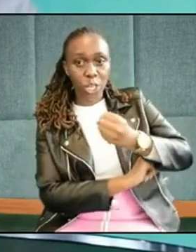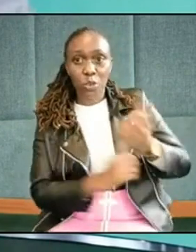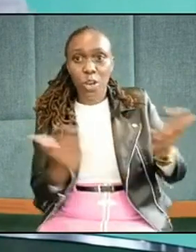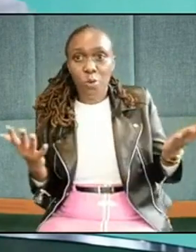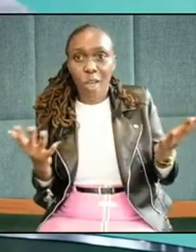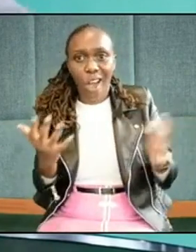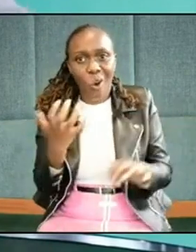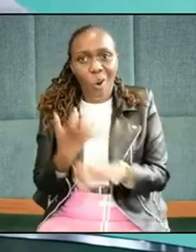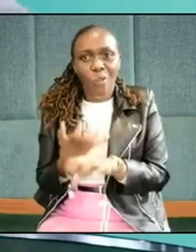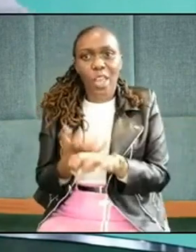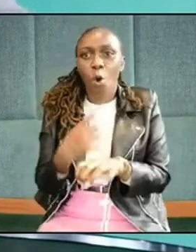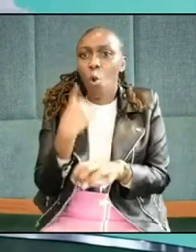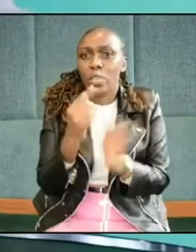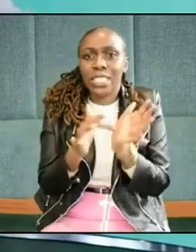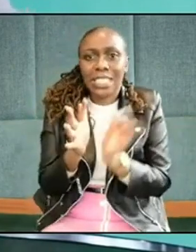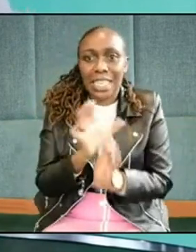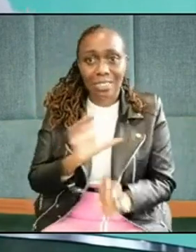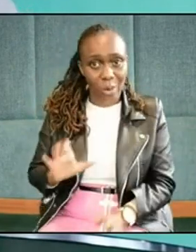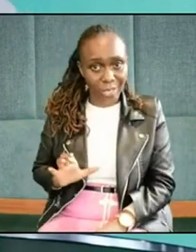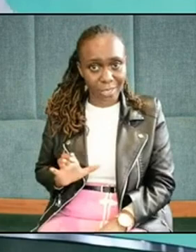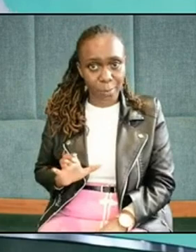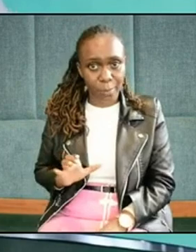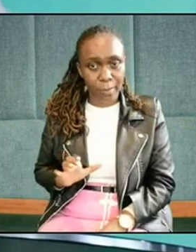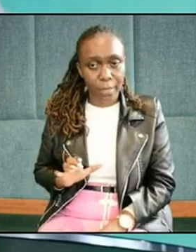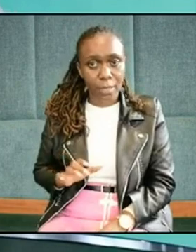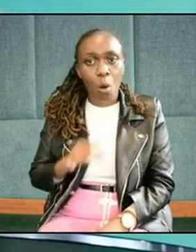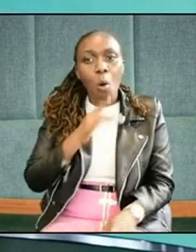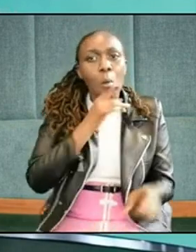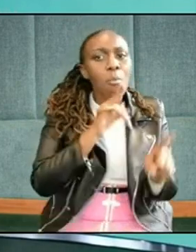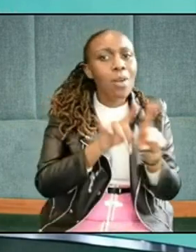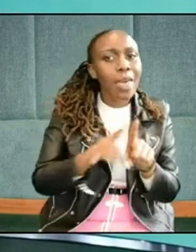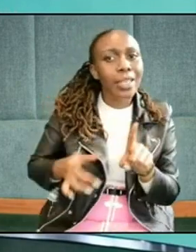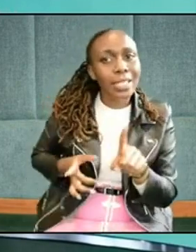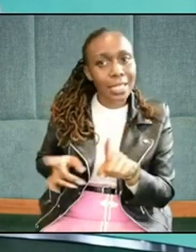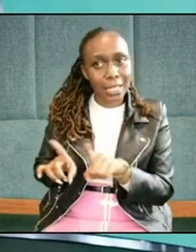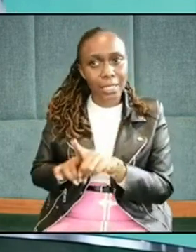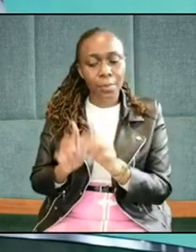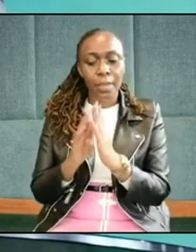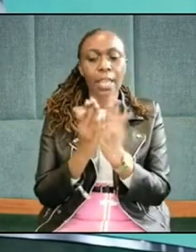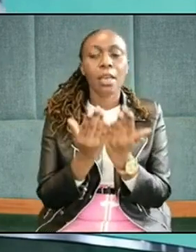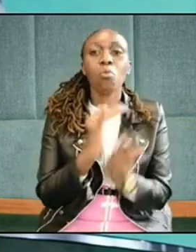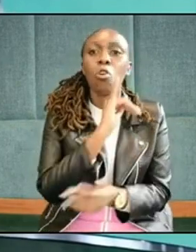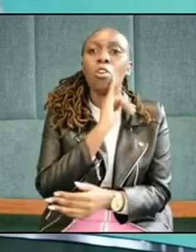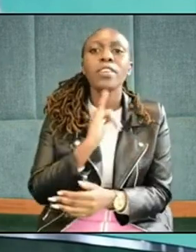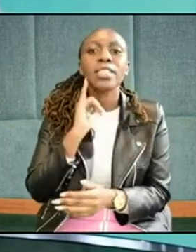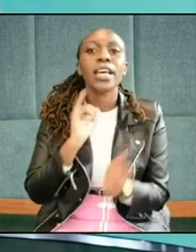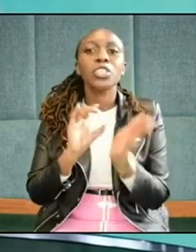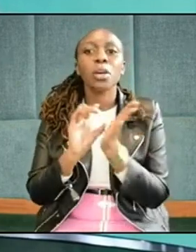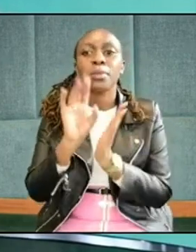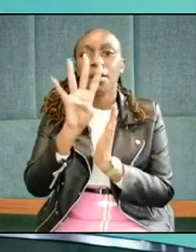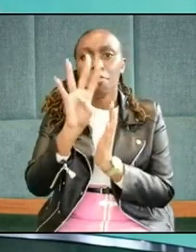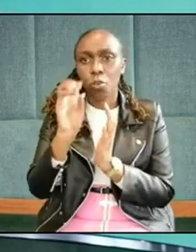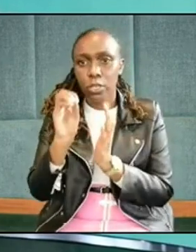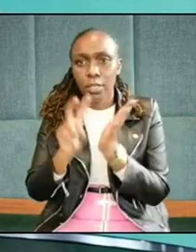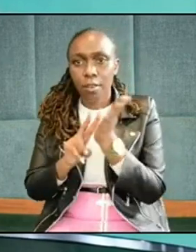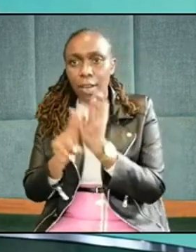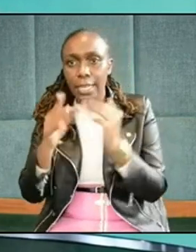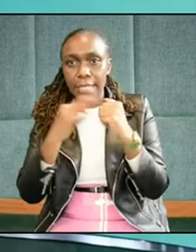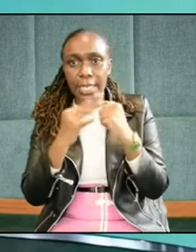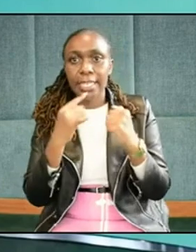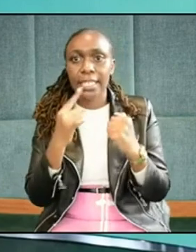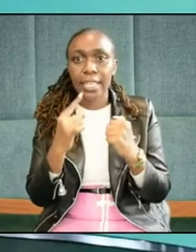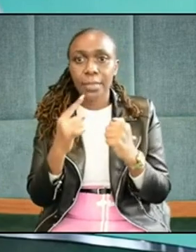rock. Dear brothers and sisters, Isaiah chapter 40, verse 8 says, the